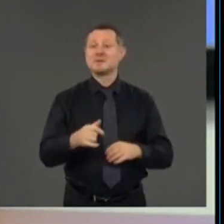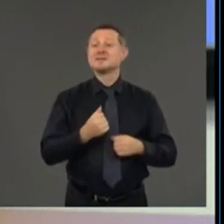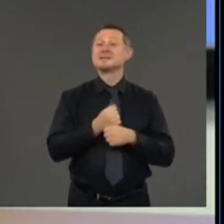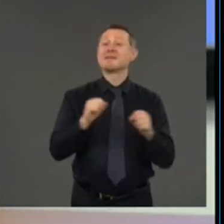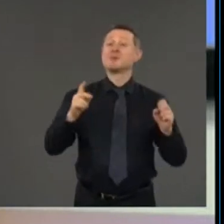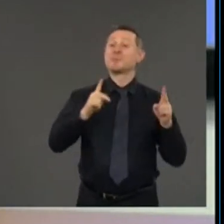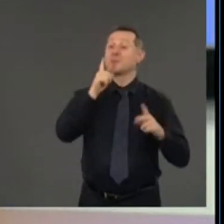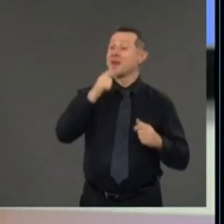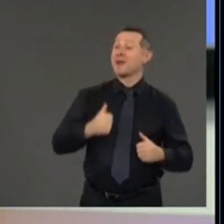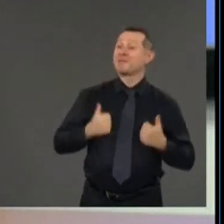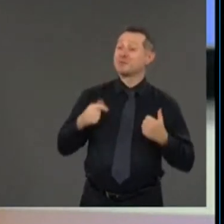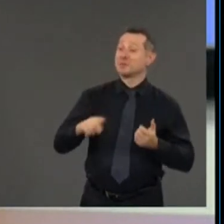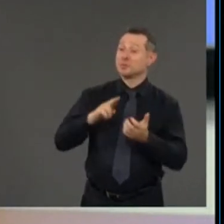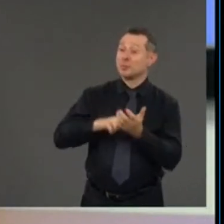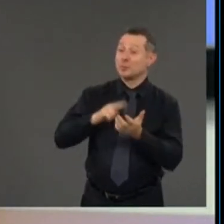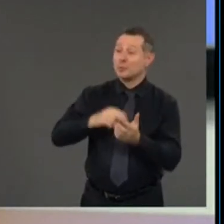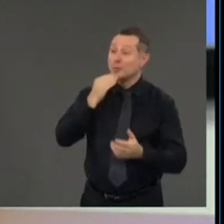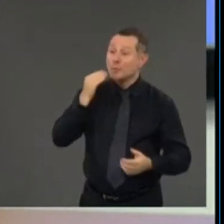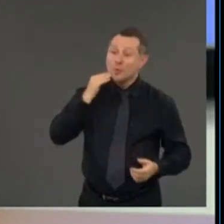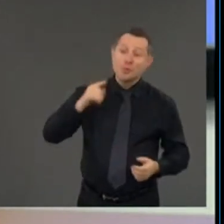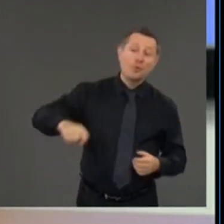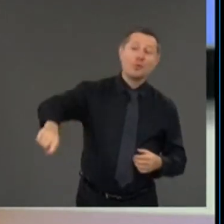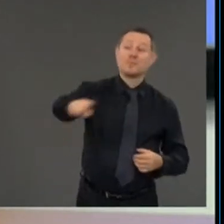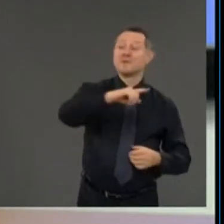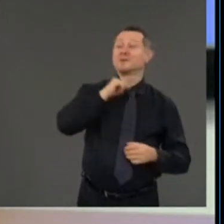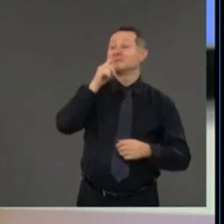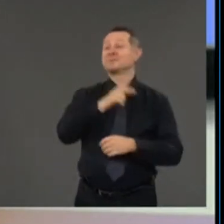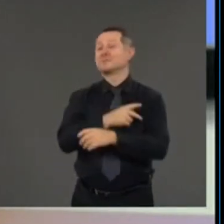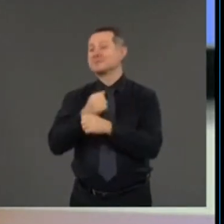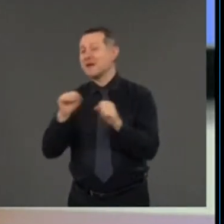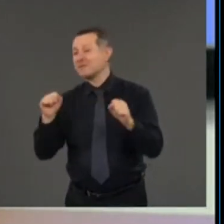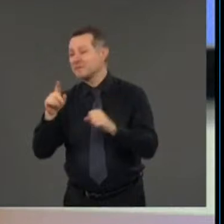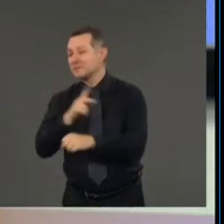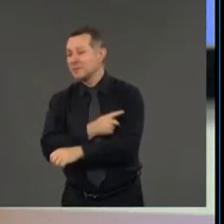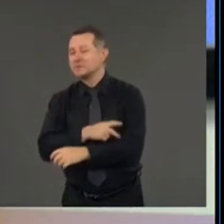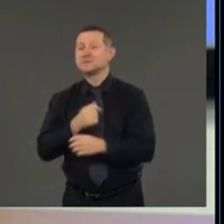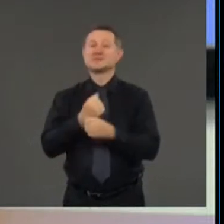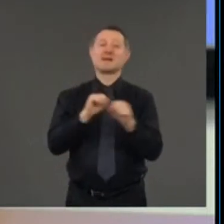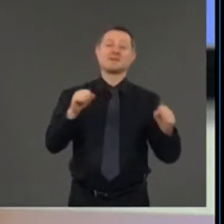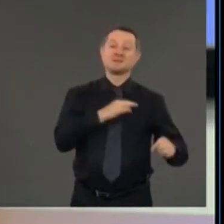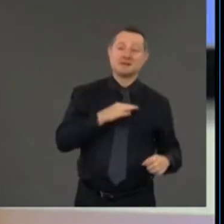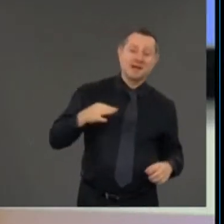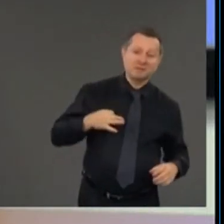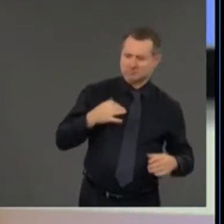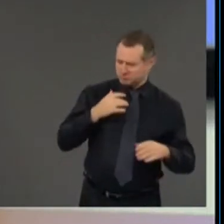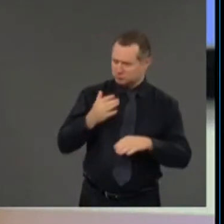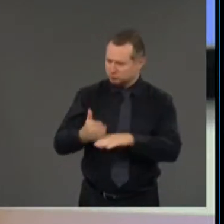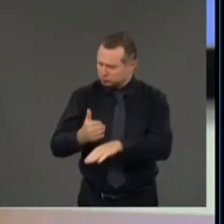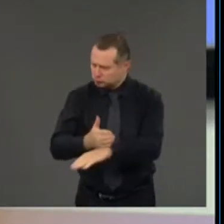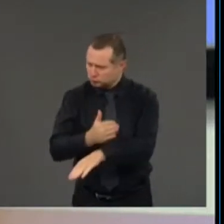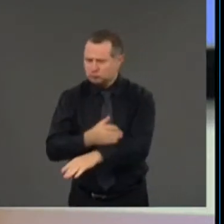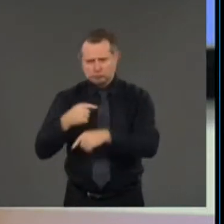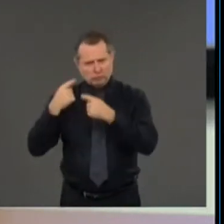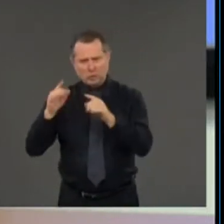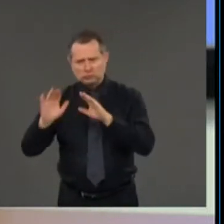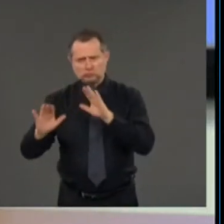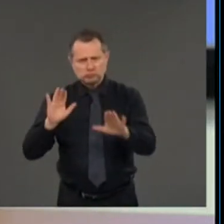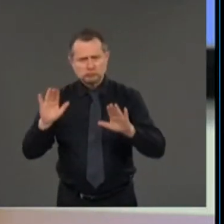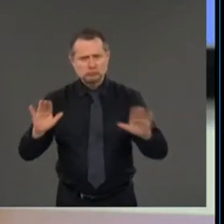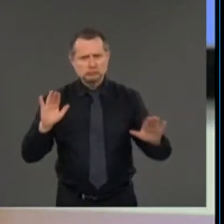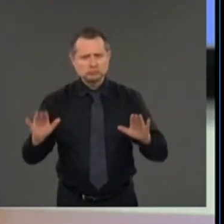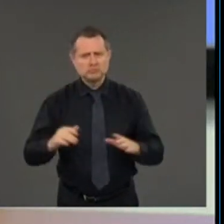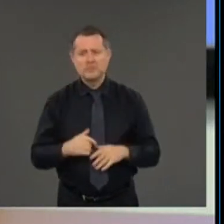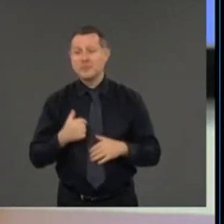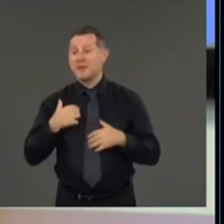homes and frankly of patients in hospitals and our staff has gradually improved as the stability of PPE supplies